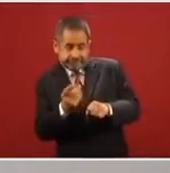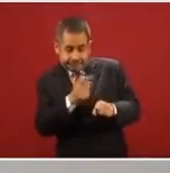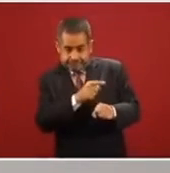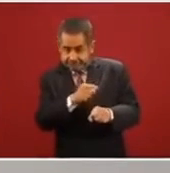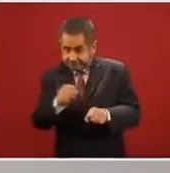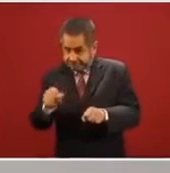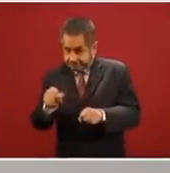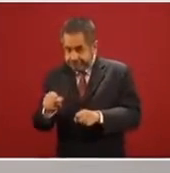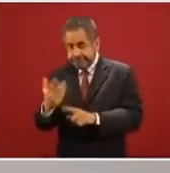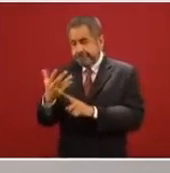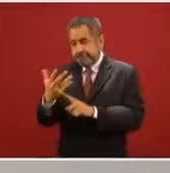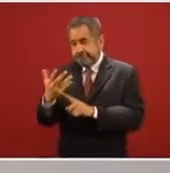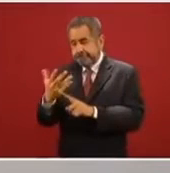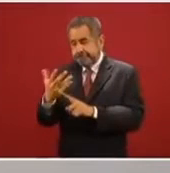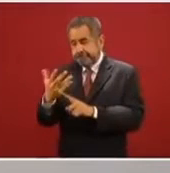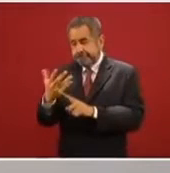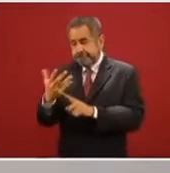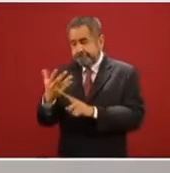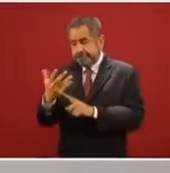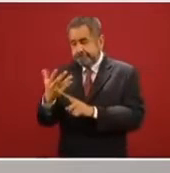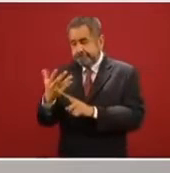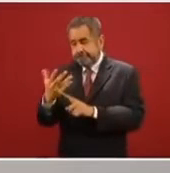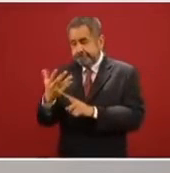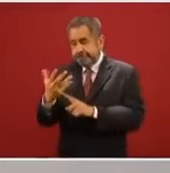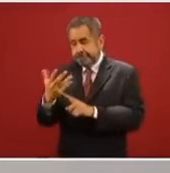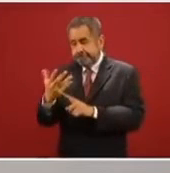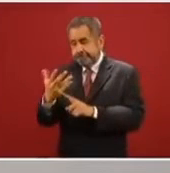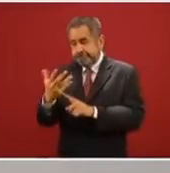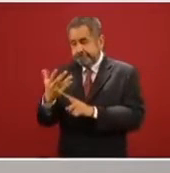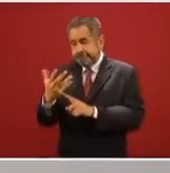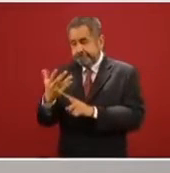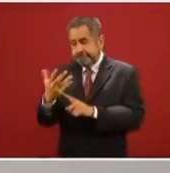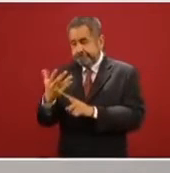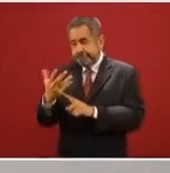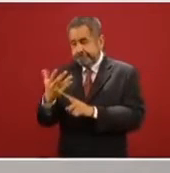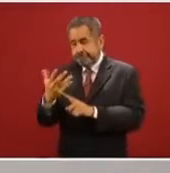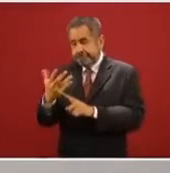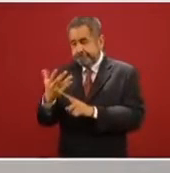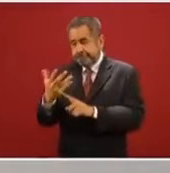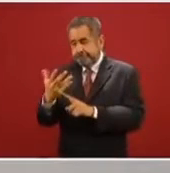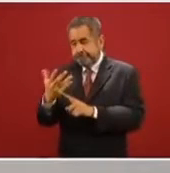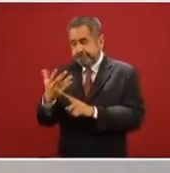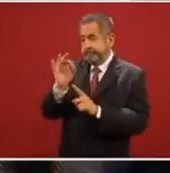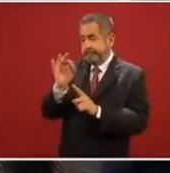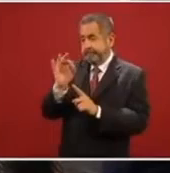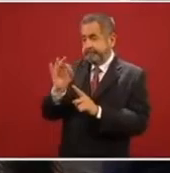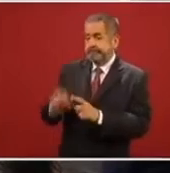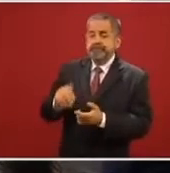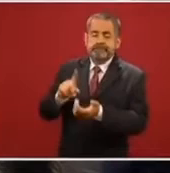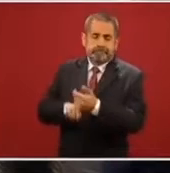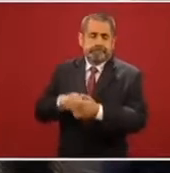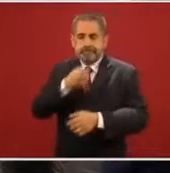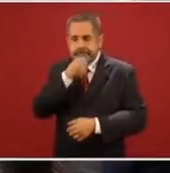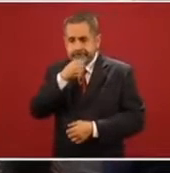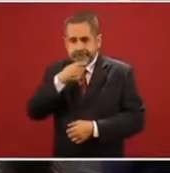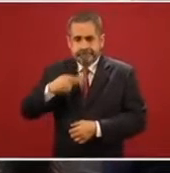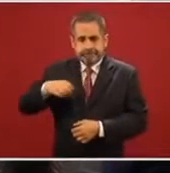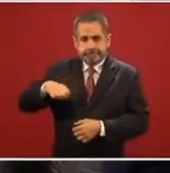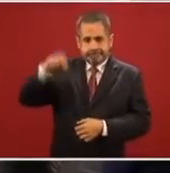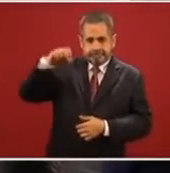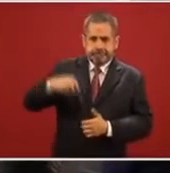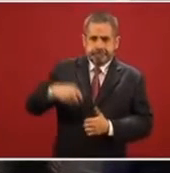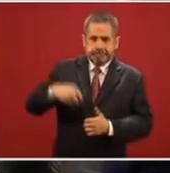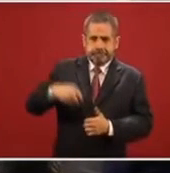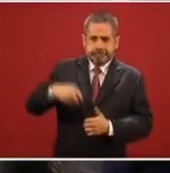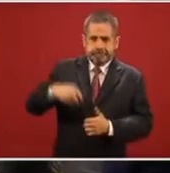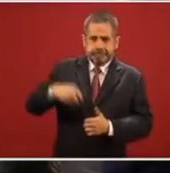personas sintomáticas. It's only 5% of the symptomatic people. Quería dar esta